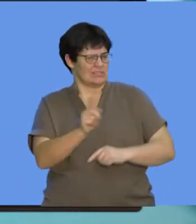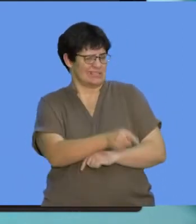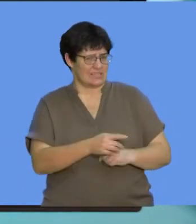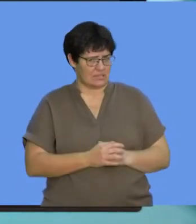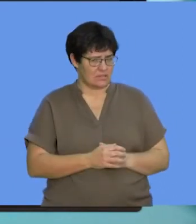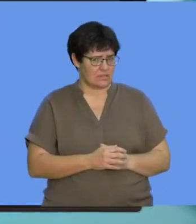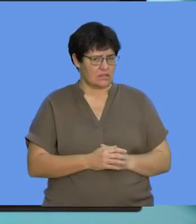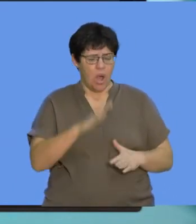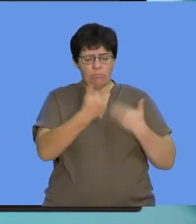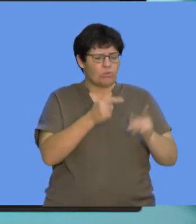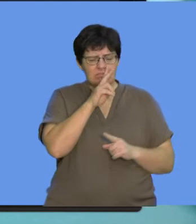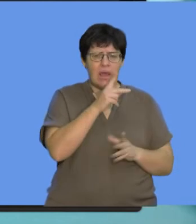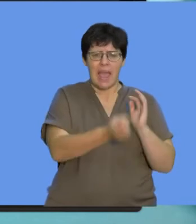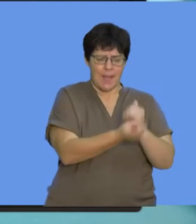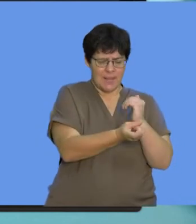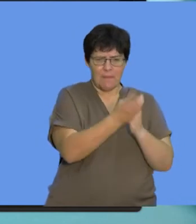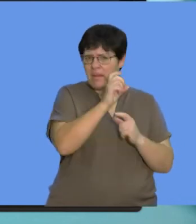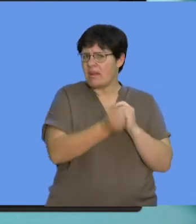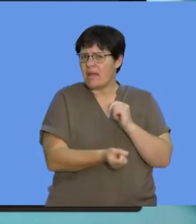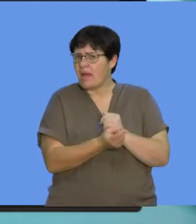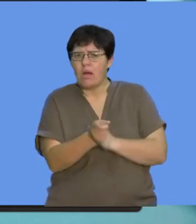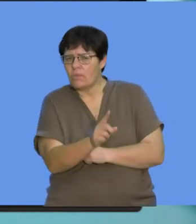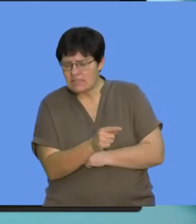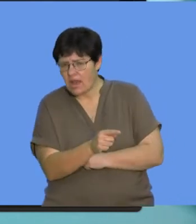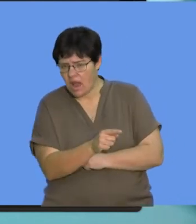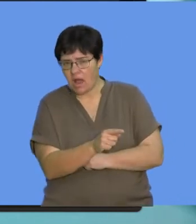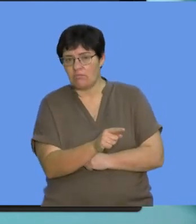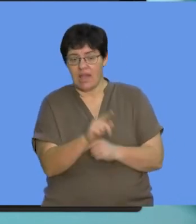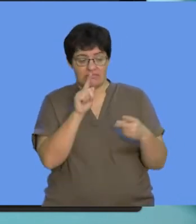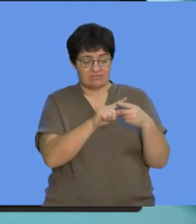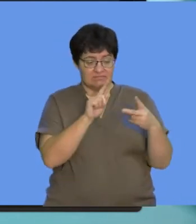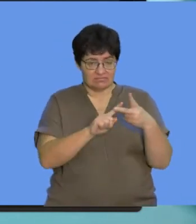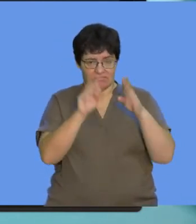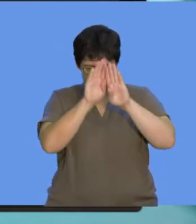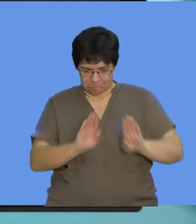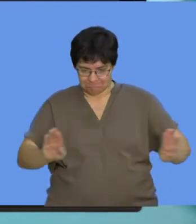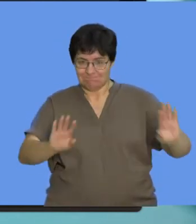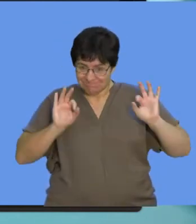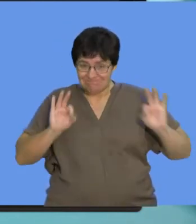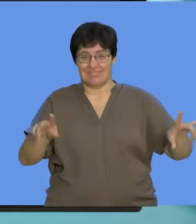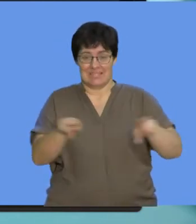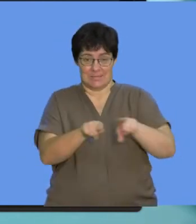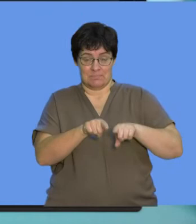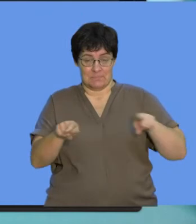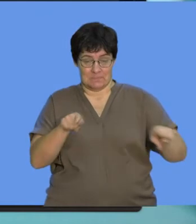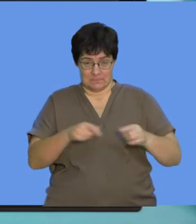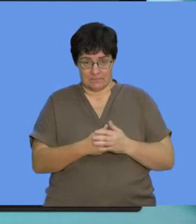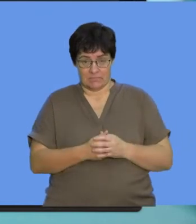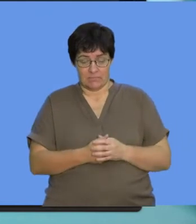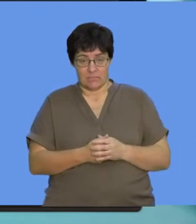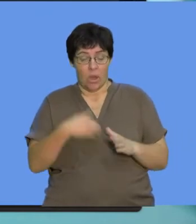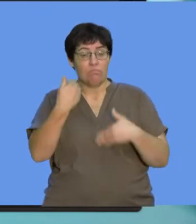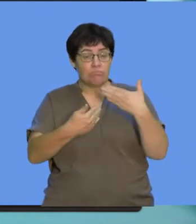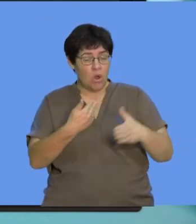at the different processes that occur to produce what we refer to as two identical copies. This process is a highly accurate